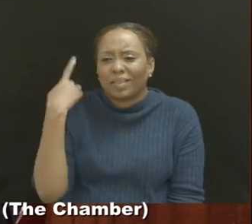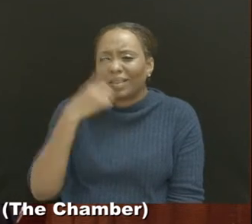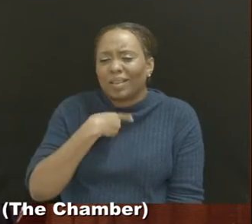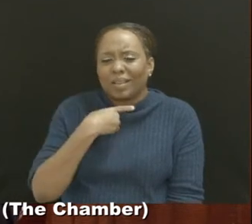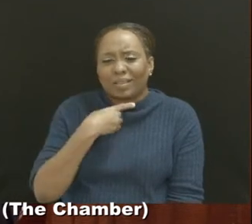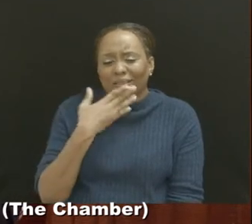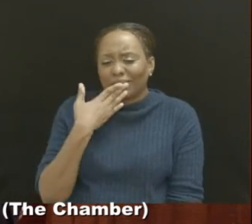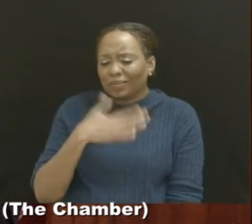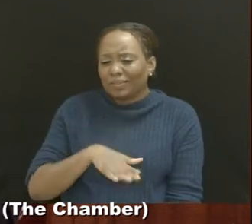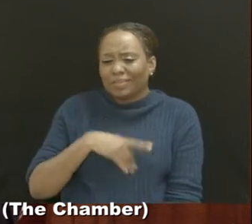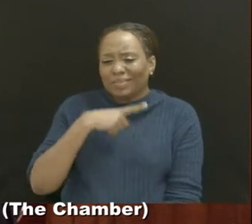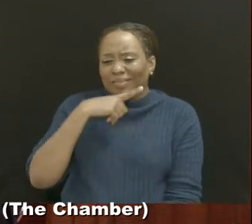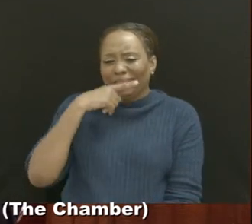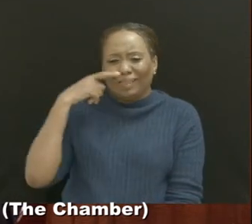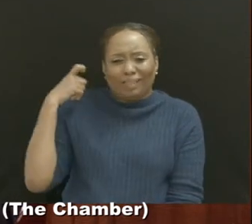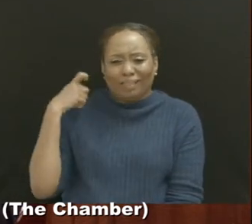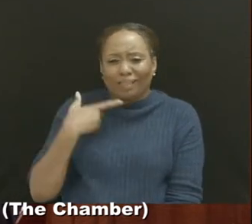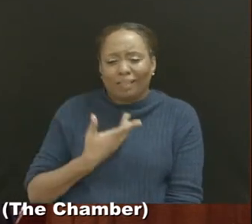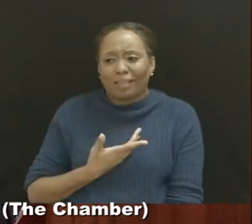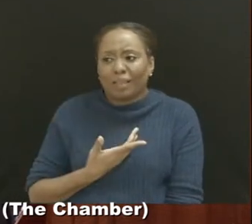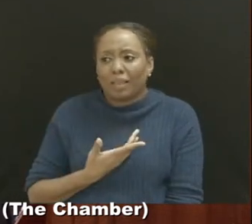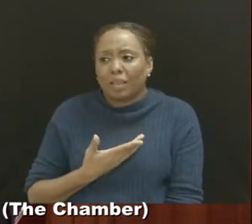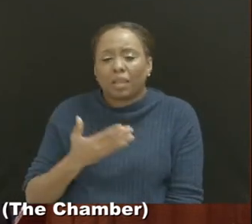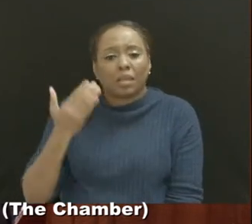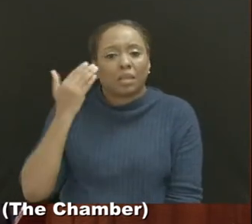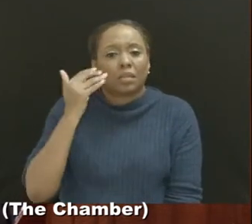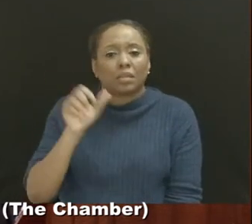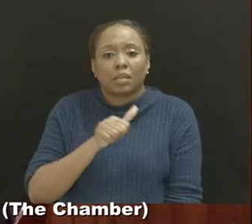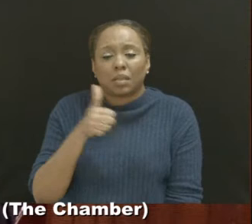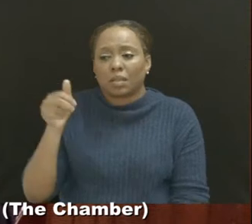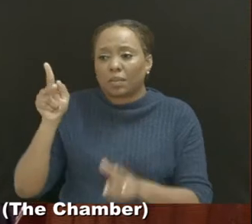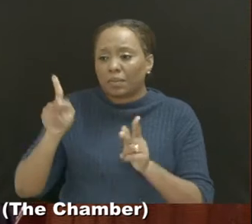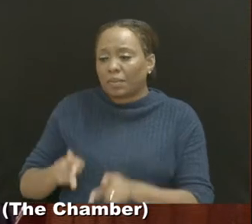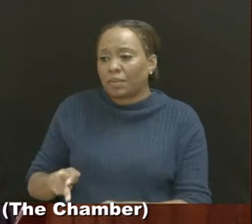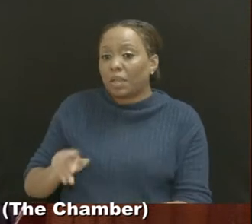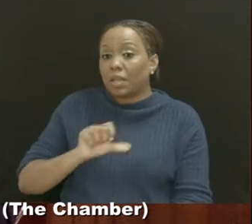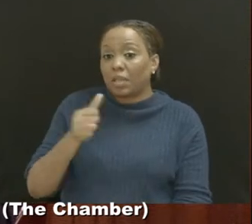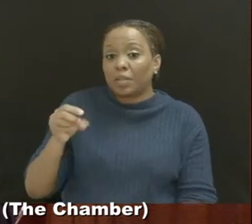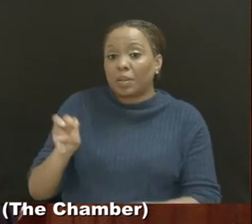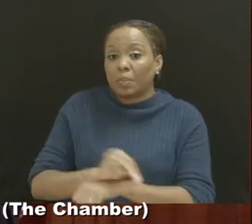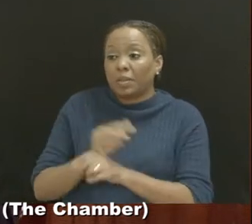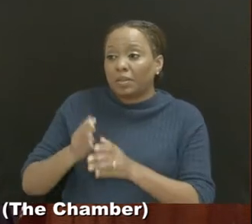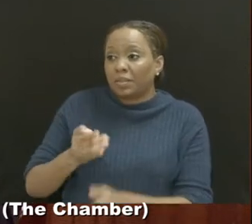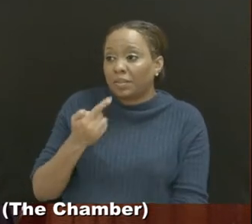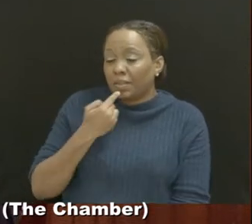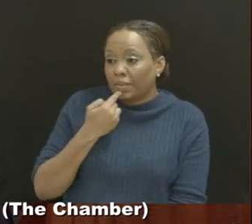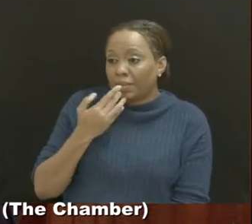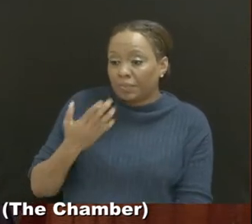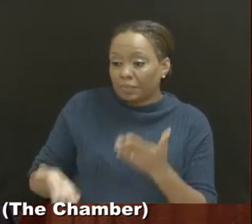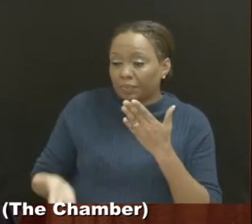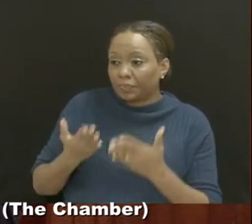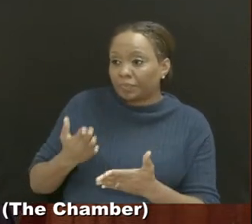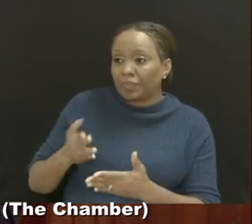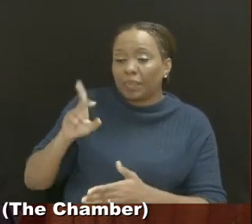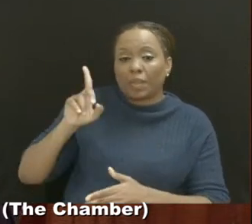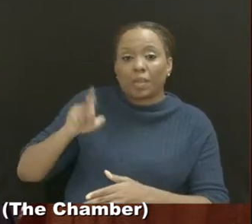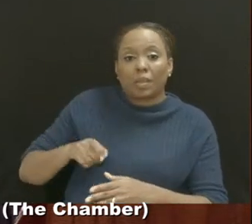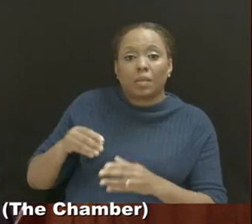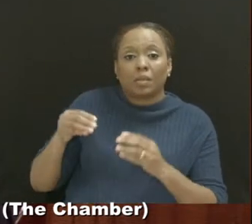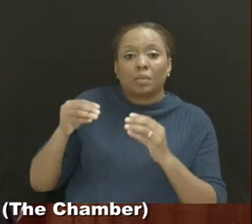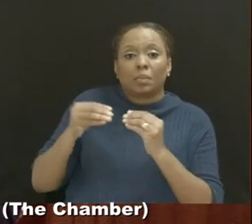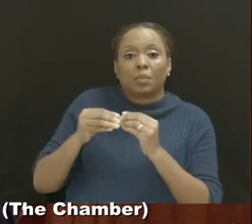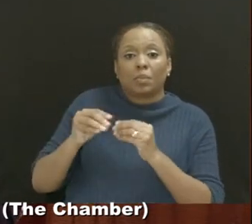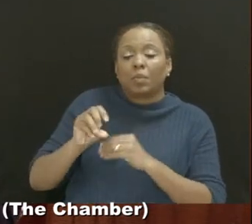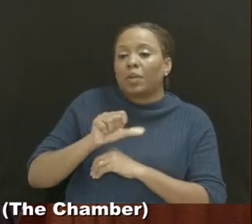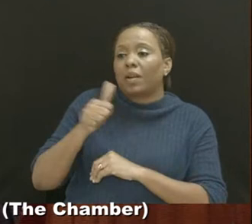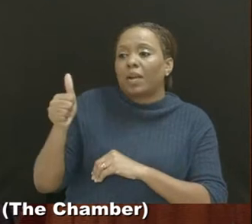use the term of the Honorable Member for St. Lucie, it may require some interministerial intervention. Is